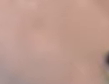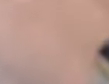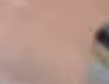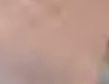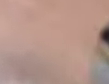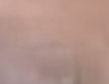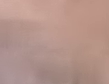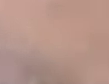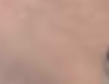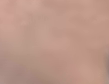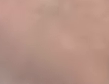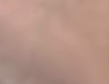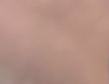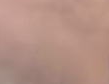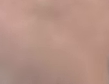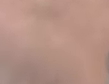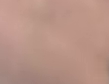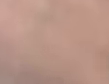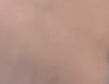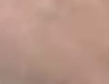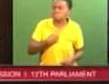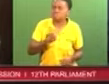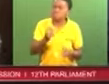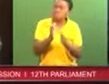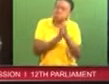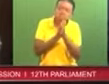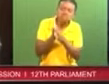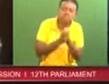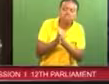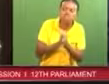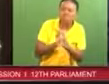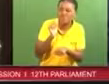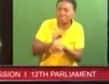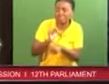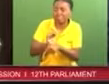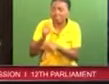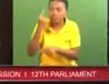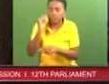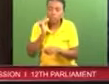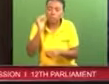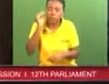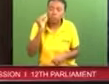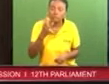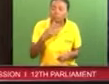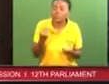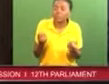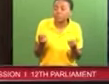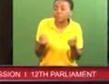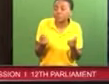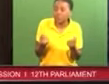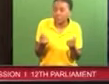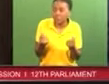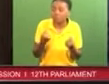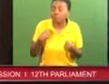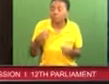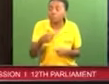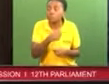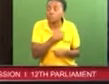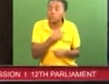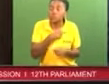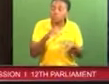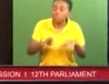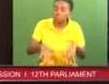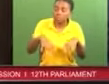or no time in rush hour traffic and less stress. So what we undertook to do was a study to